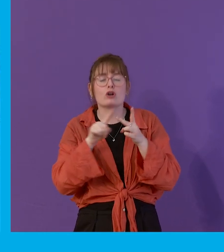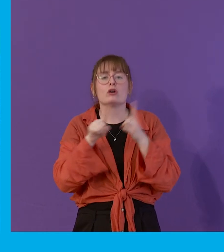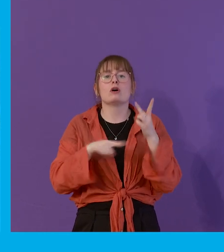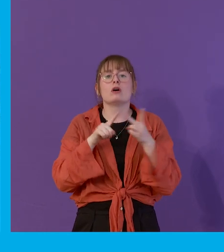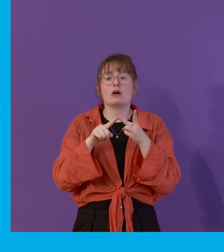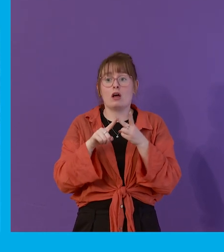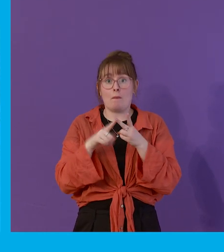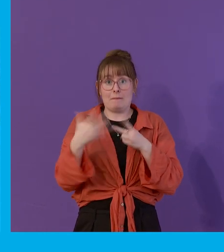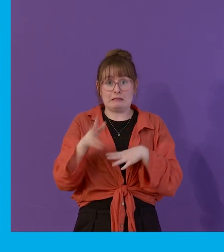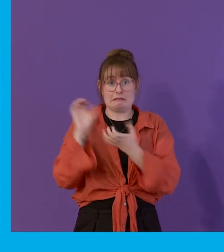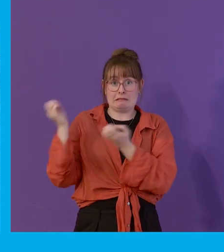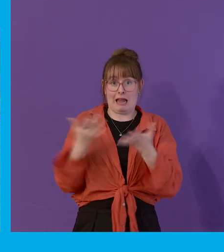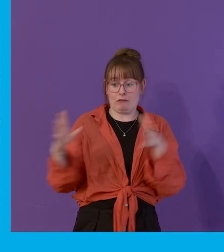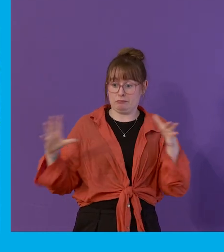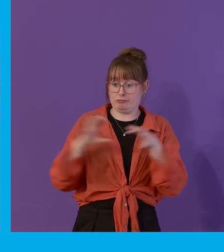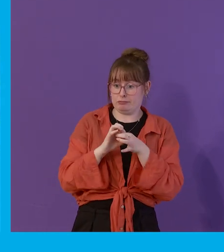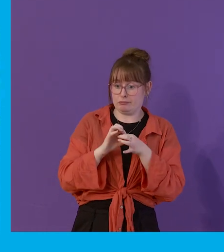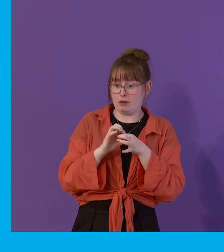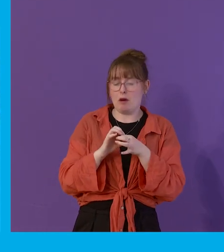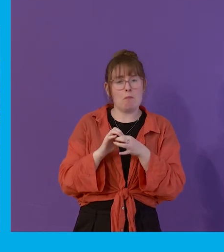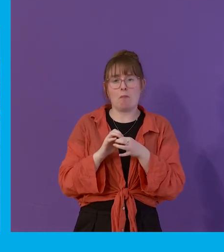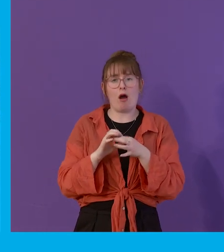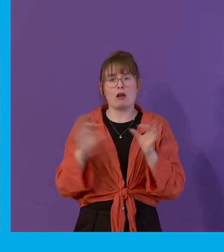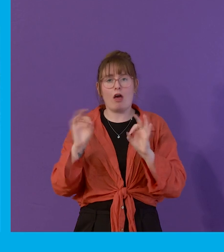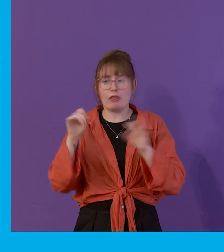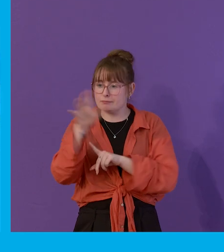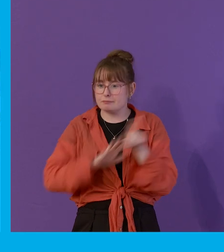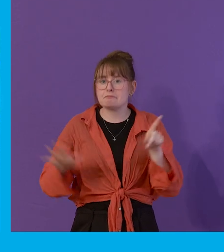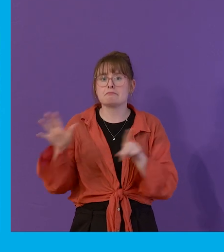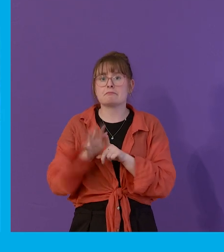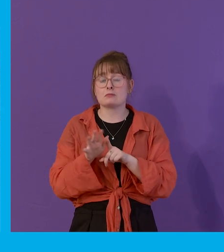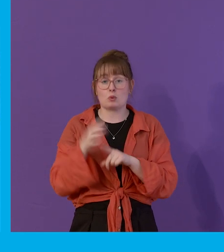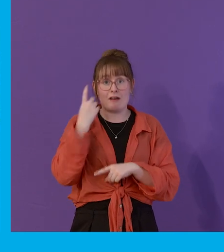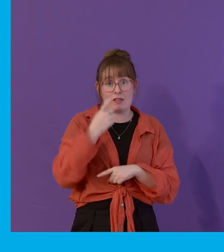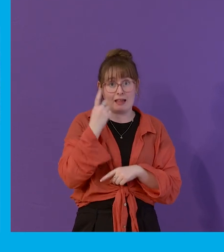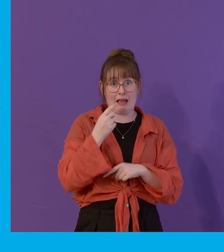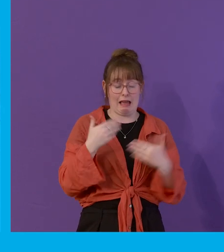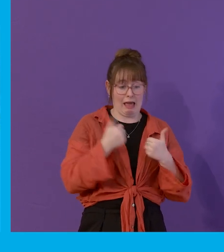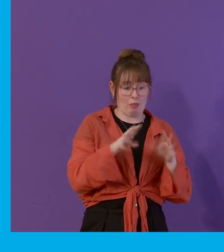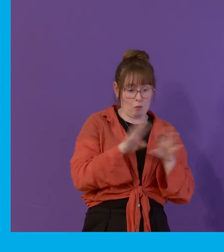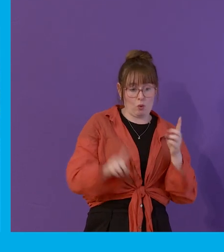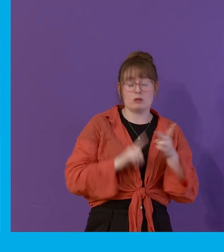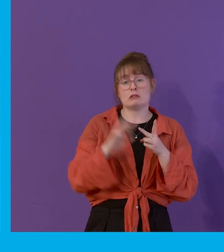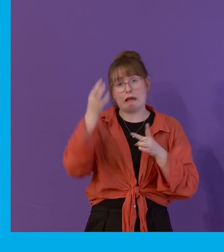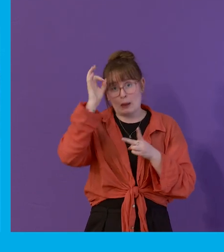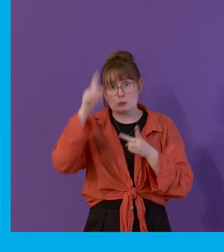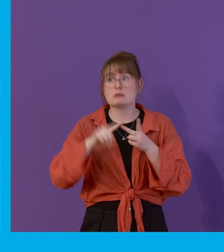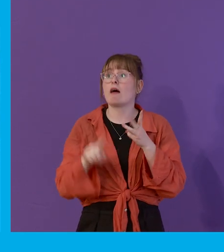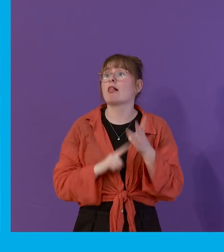joining up of services, but not the lines on a map. And at the end of the day, it's the lines on the map between health boards, between councils, between